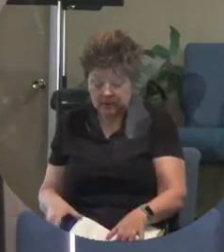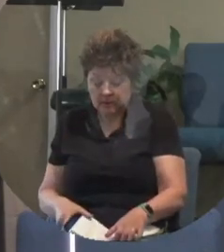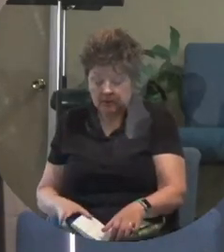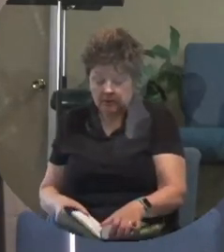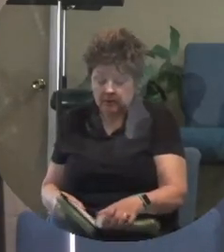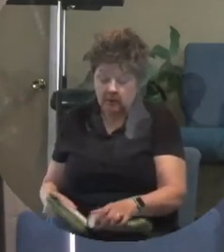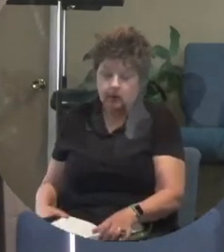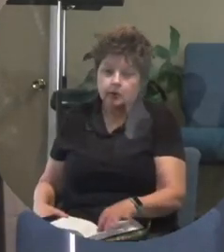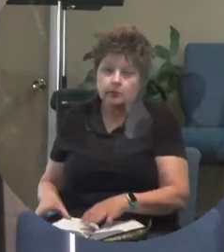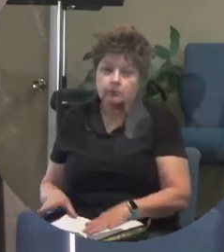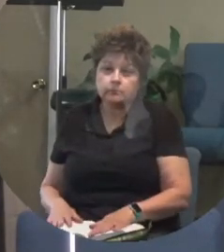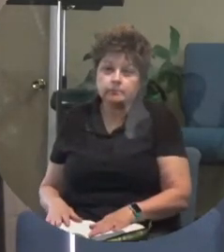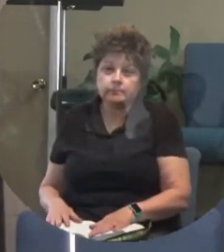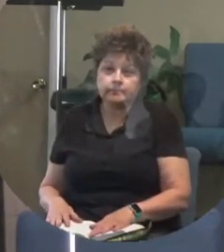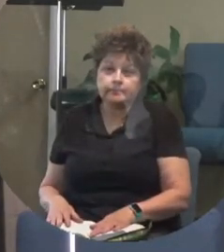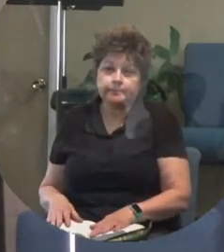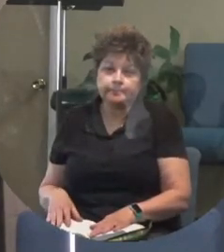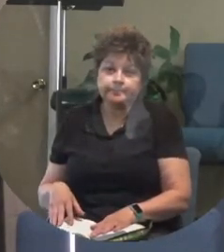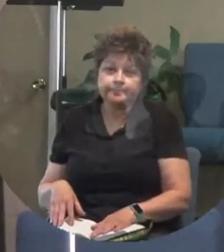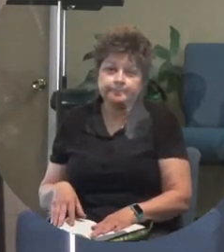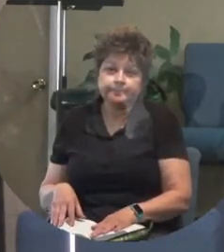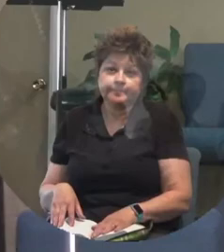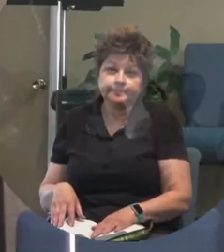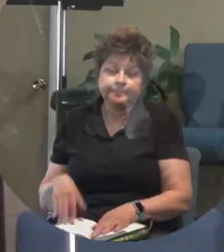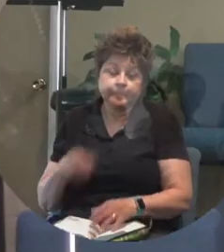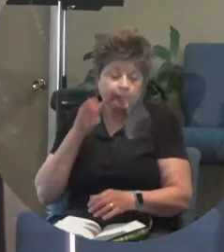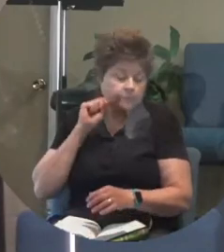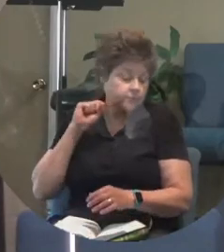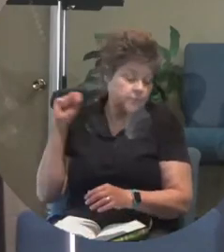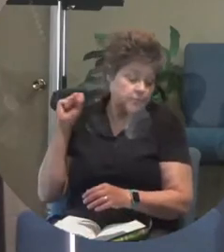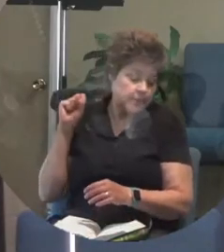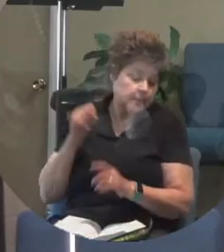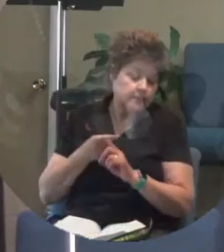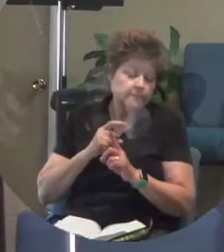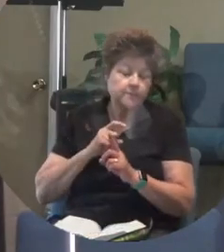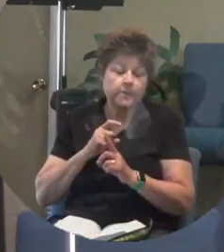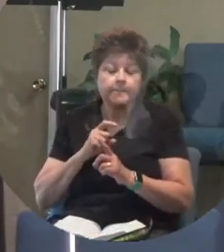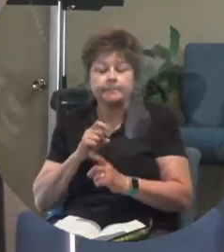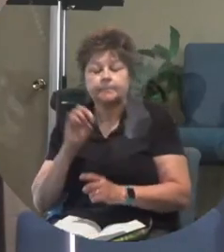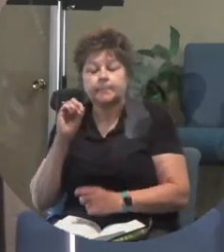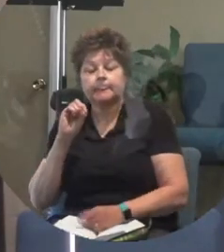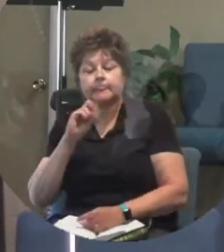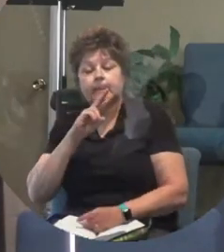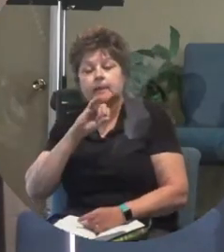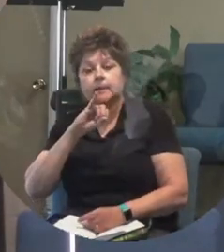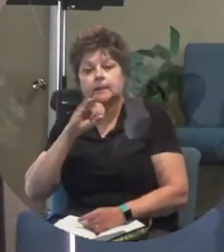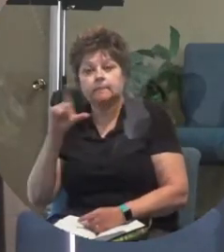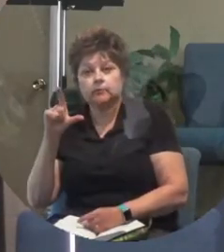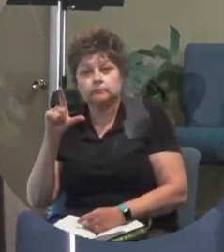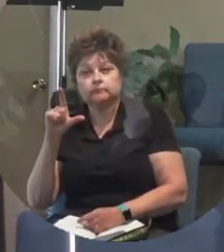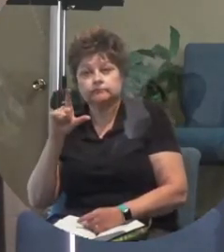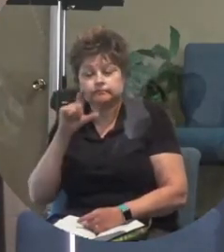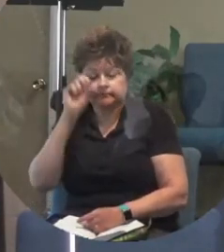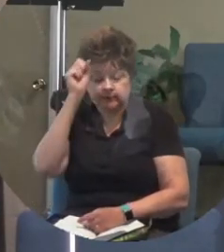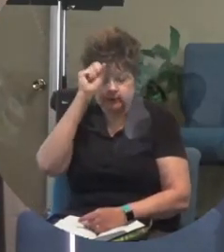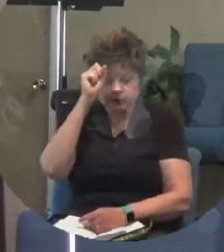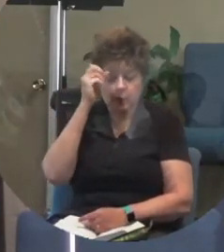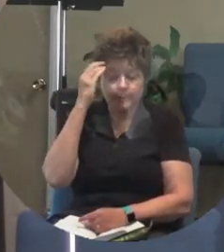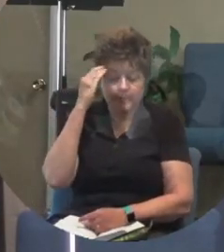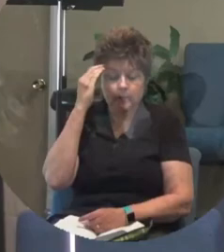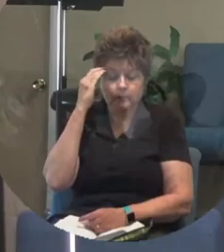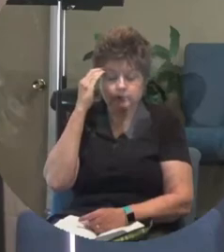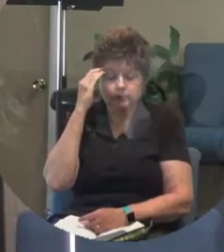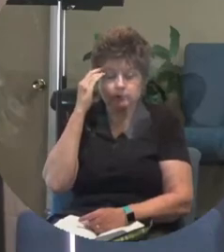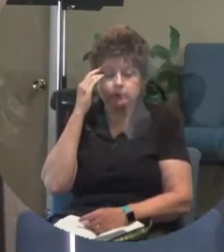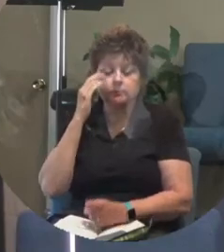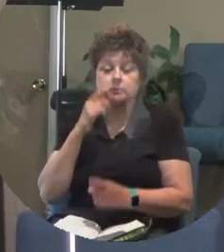Turn away from evil. Because here's what Solomon knows. Solomon knows that